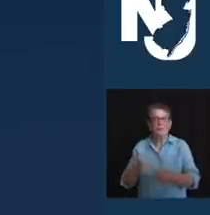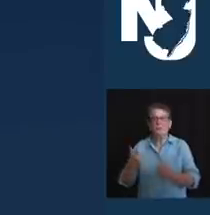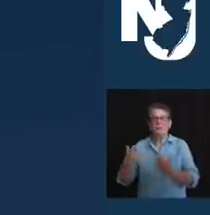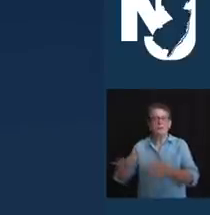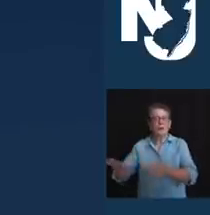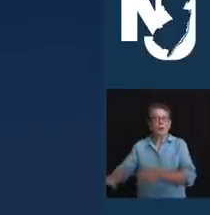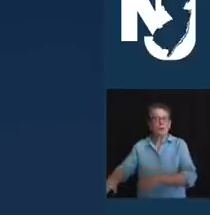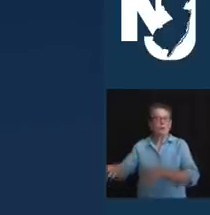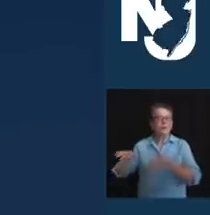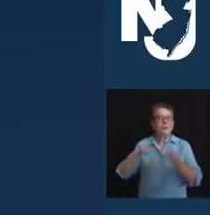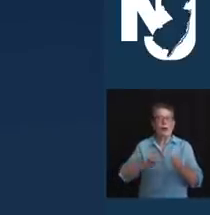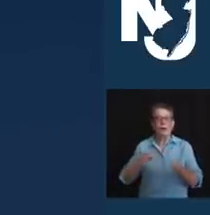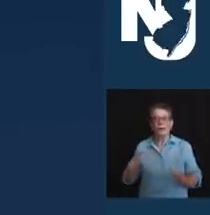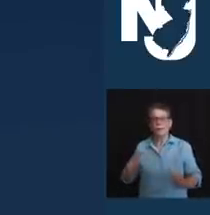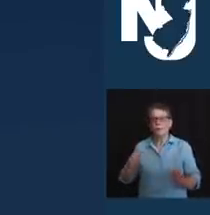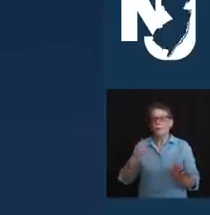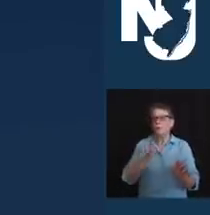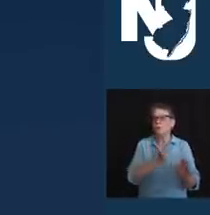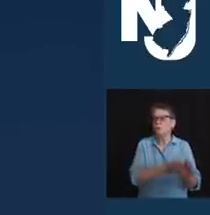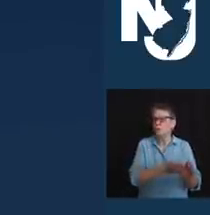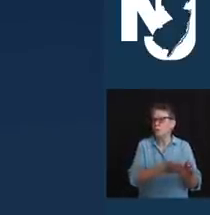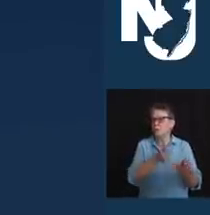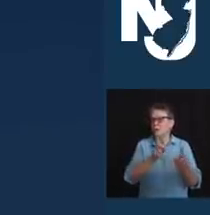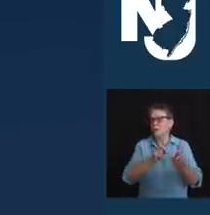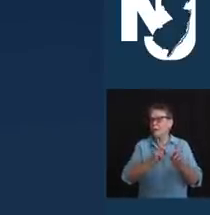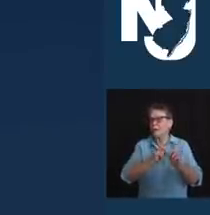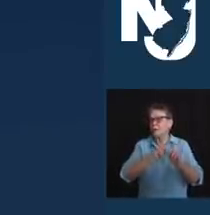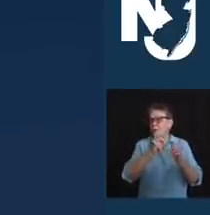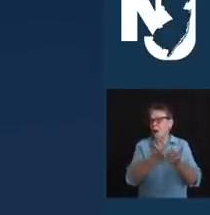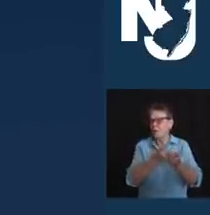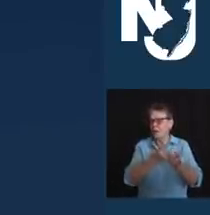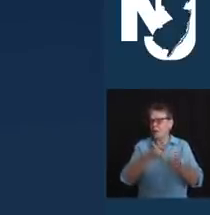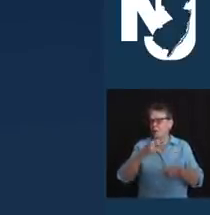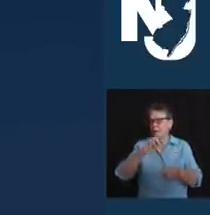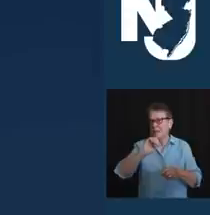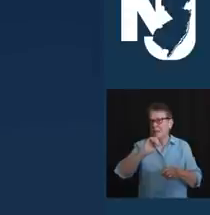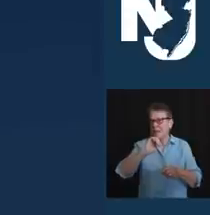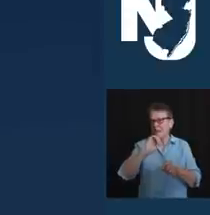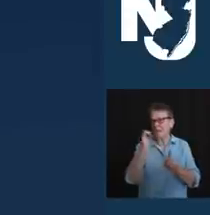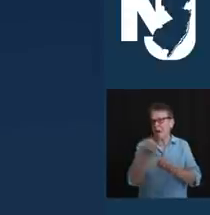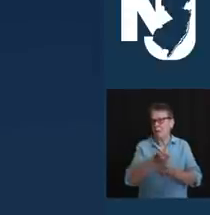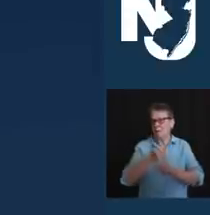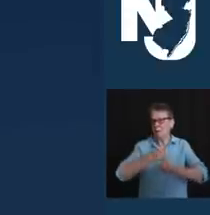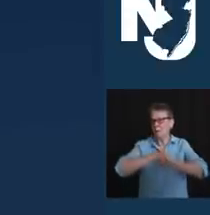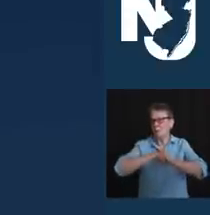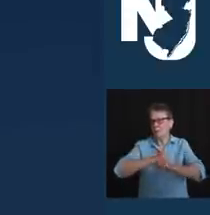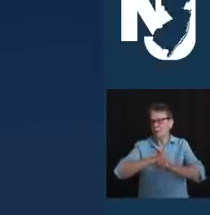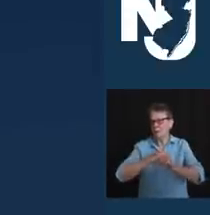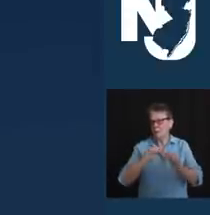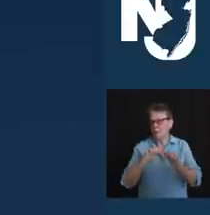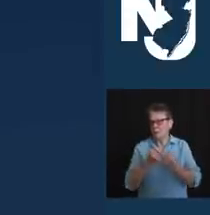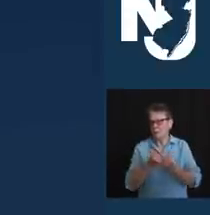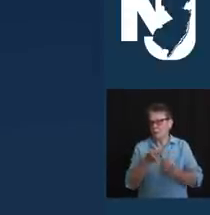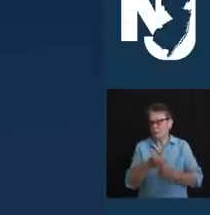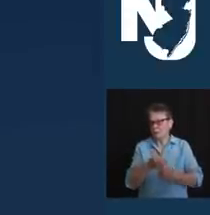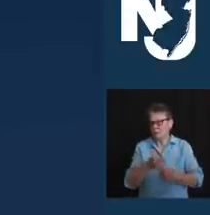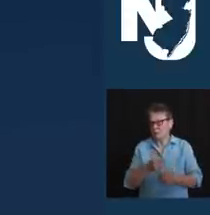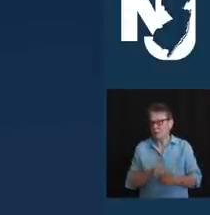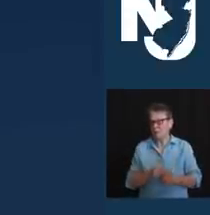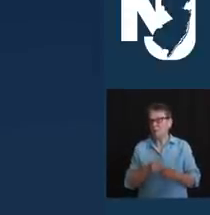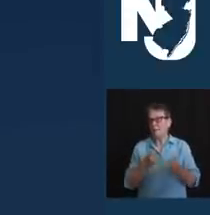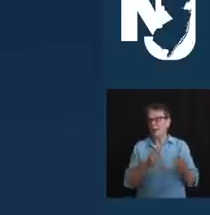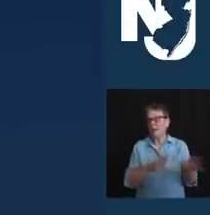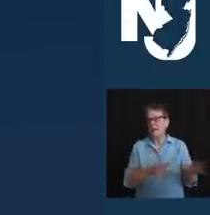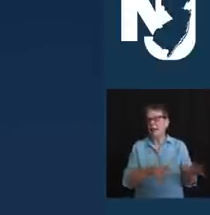partially retiring, she would give more time to the Sandbox Tech Nursery School right here in Trenton and Harmony